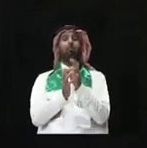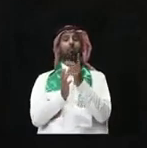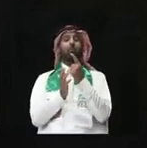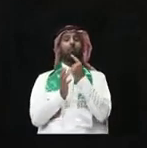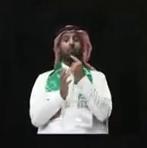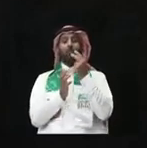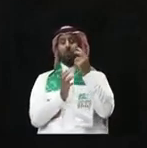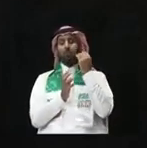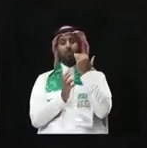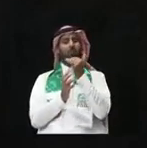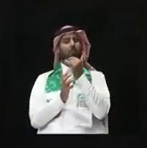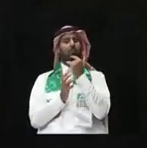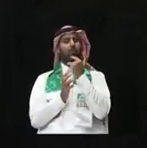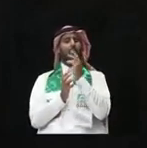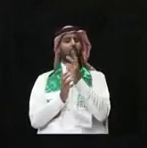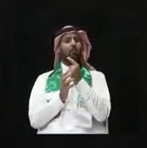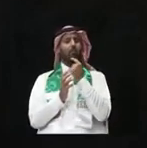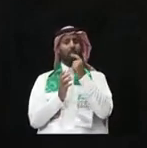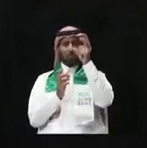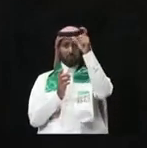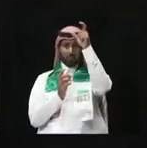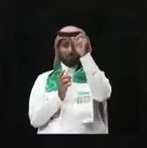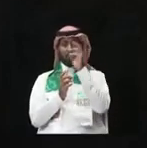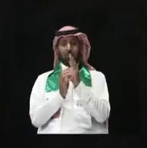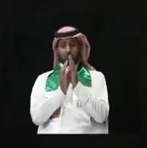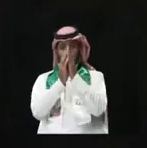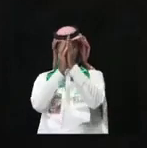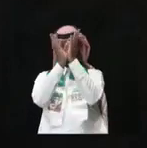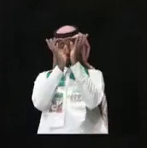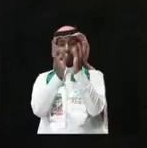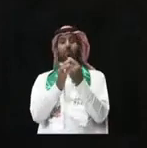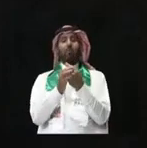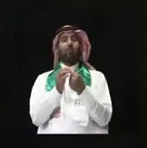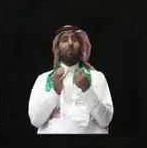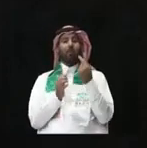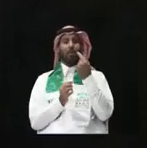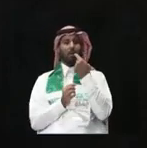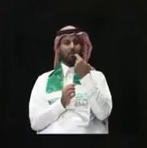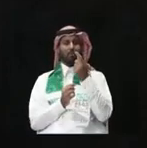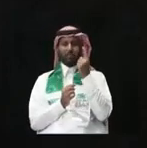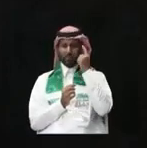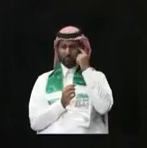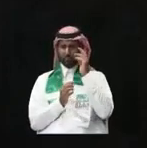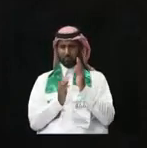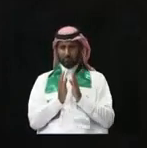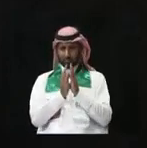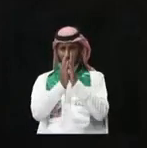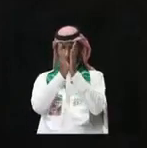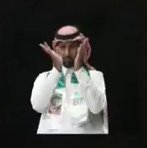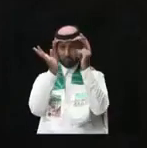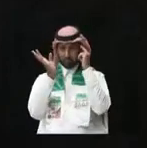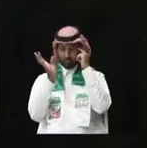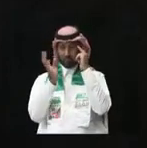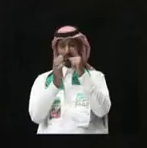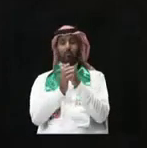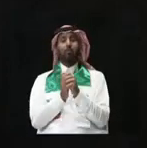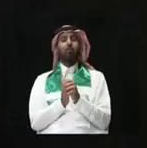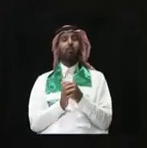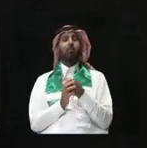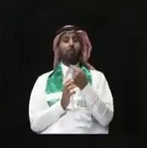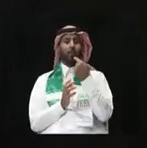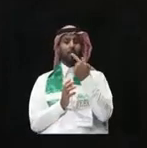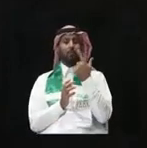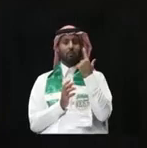Arabian swords with the top of the palm tree. So a palm tree, and we have